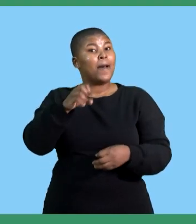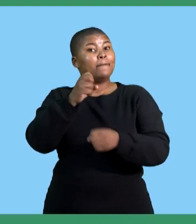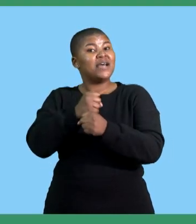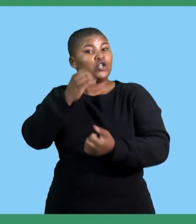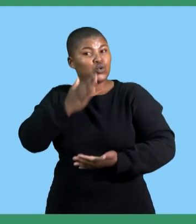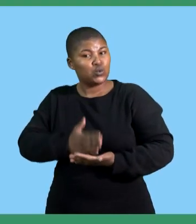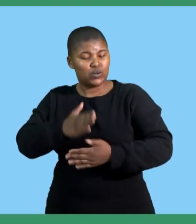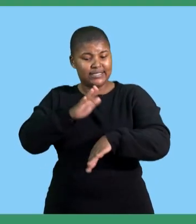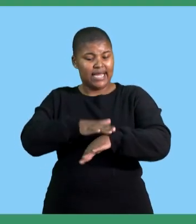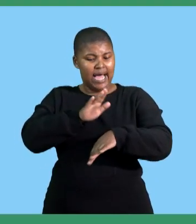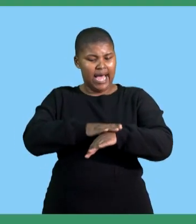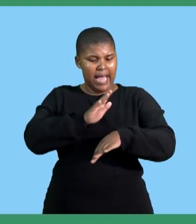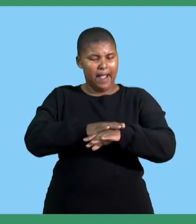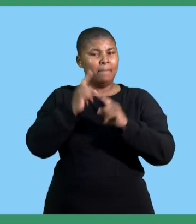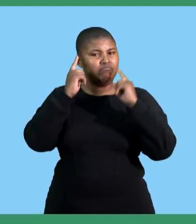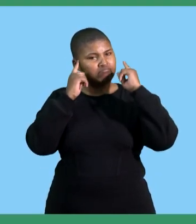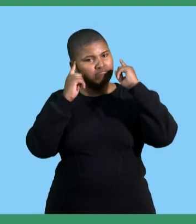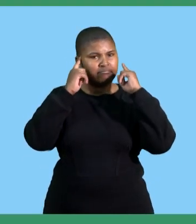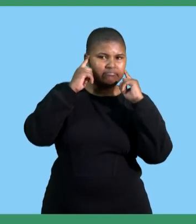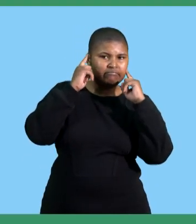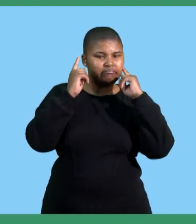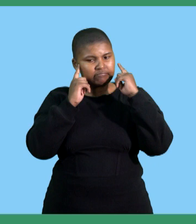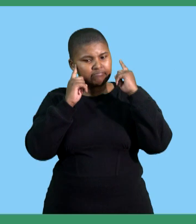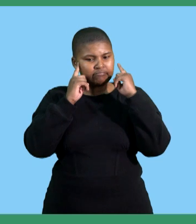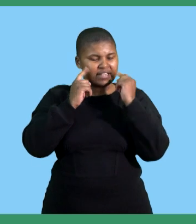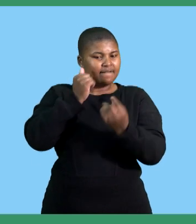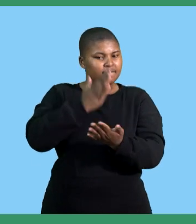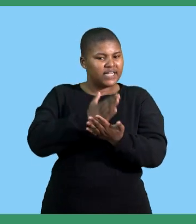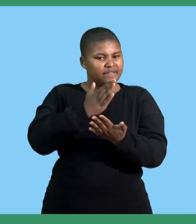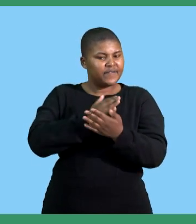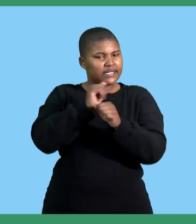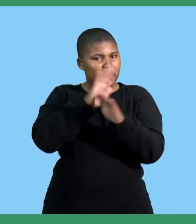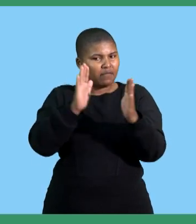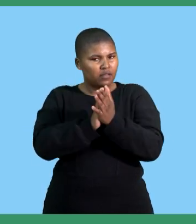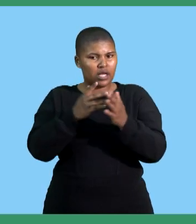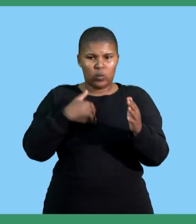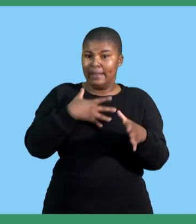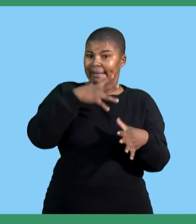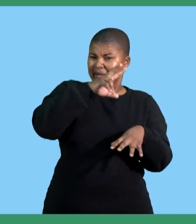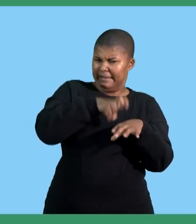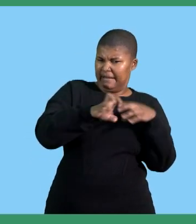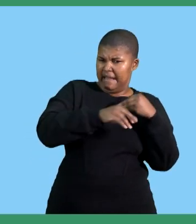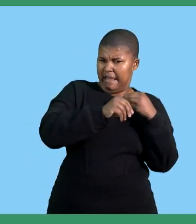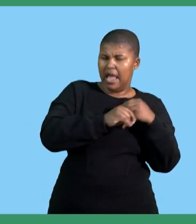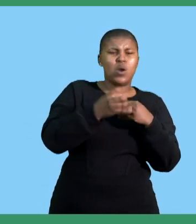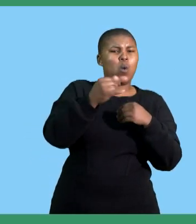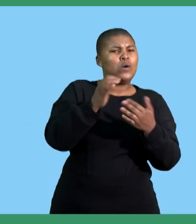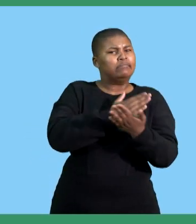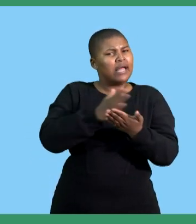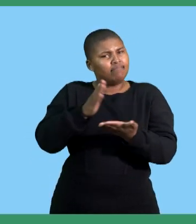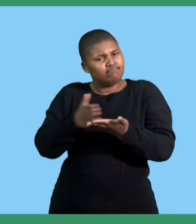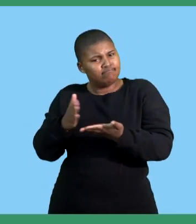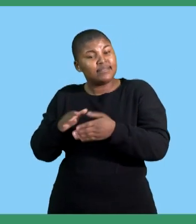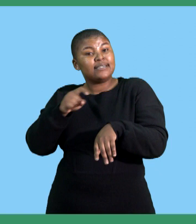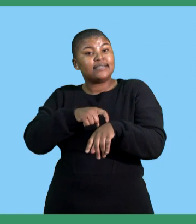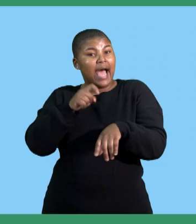for brainstorming so that you would know exactly if the facts that you have included in your report are needed or they are not needed. So